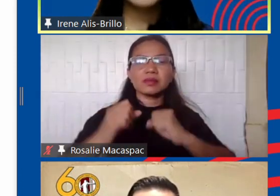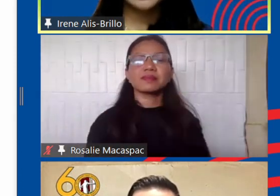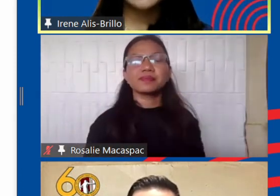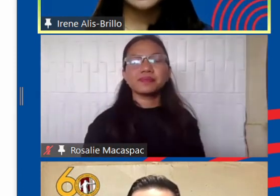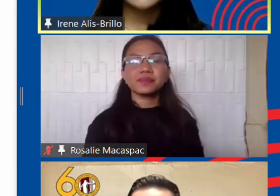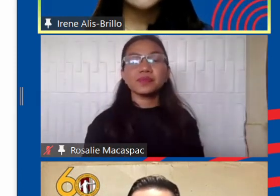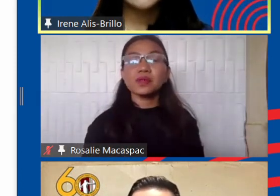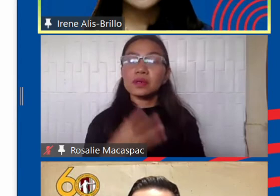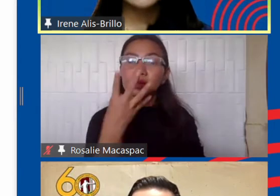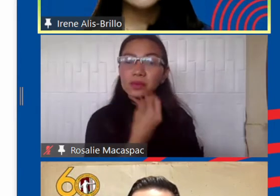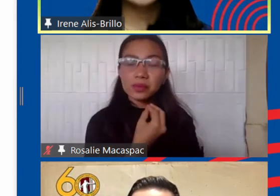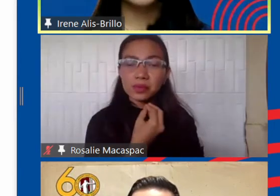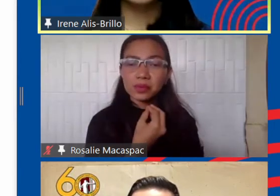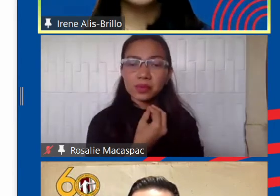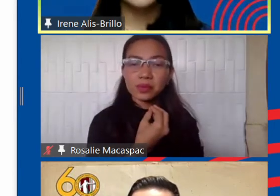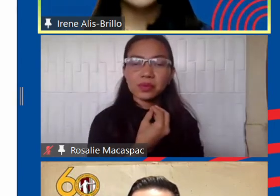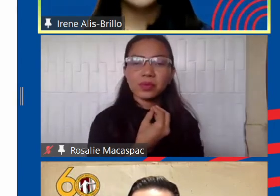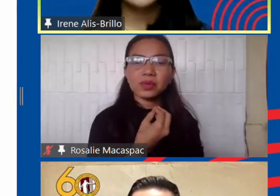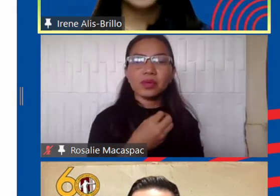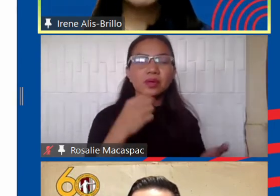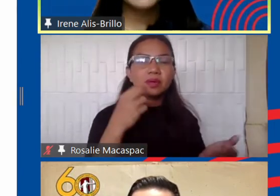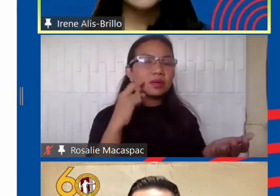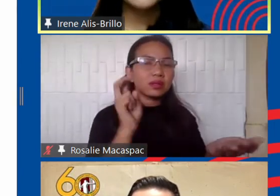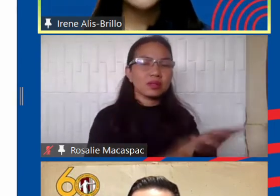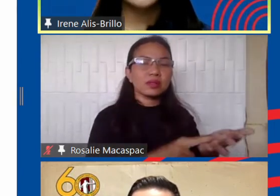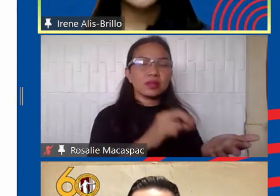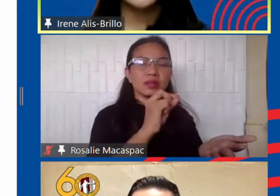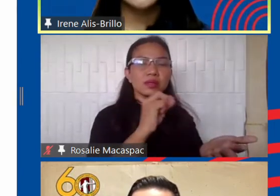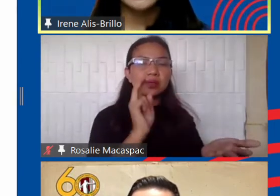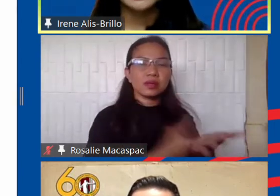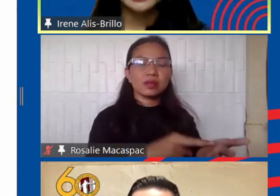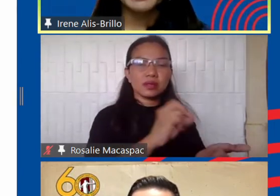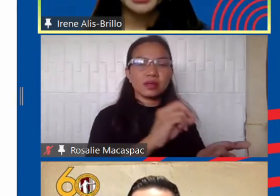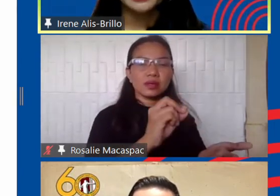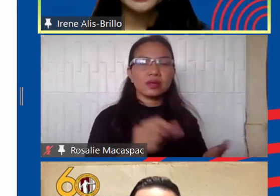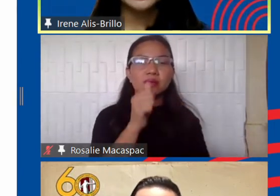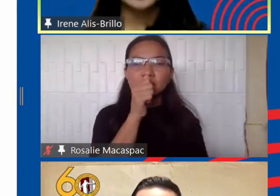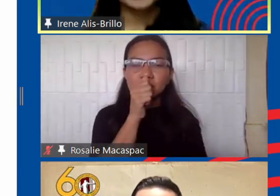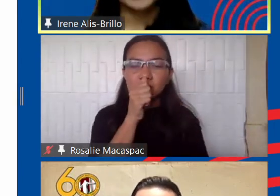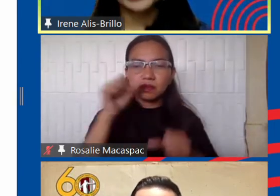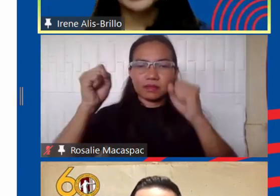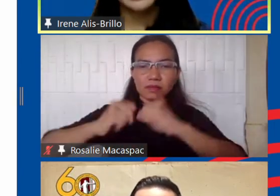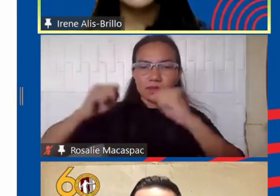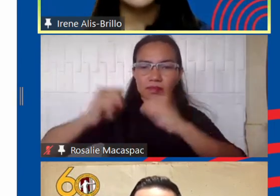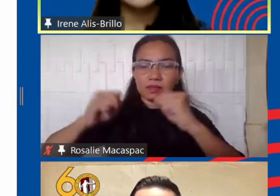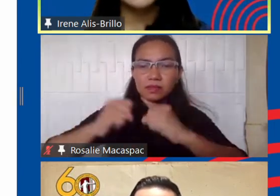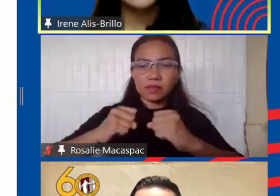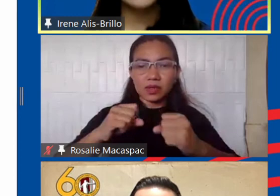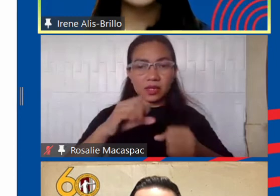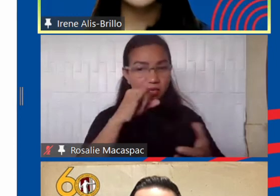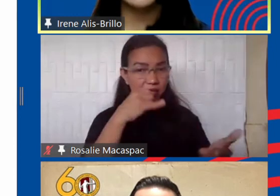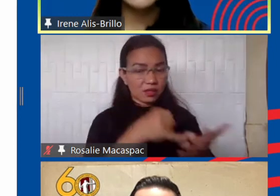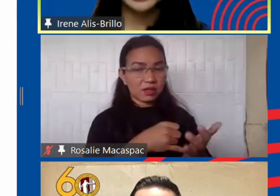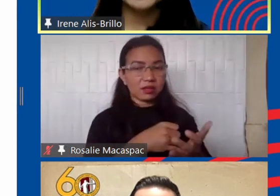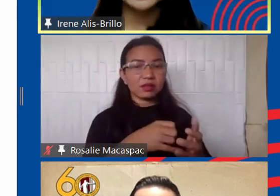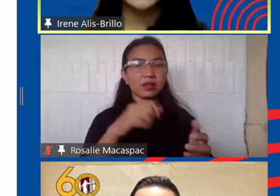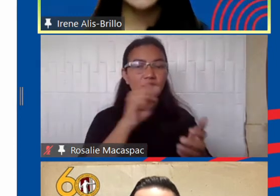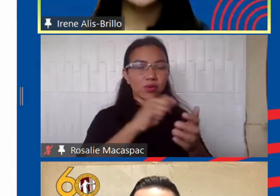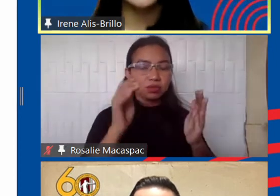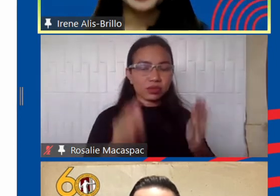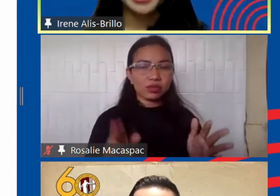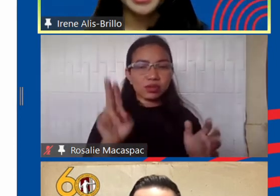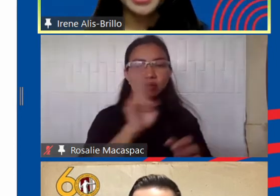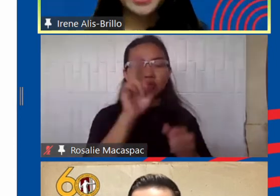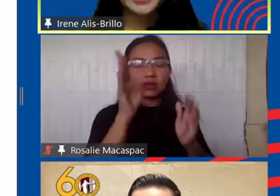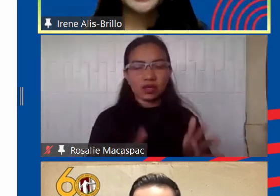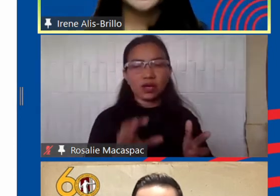would be the signatories of that confidentiality agreement? Is it the author and the user or our library and